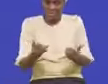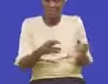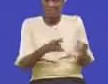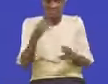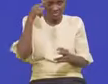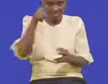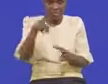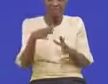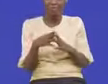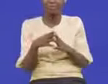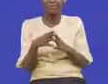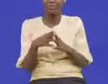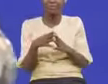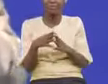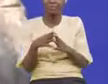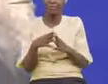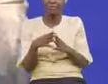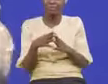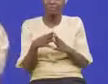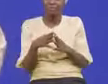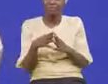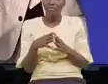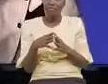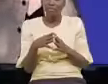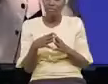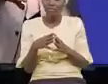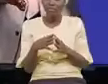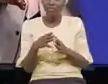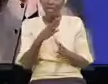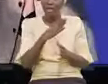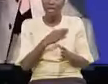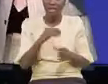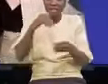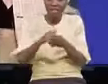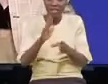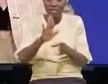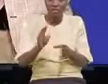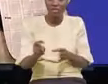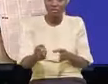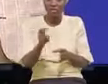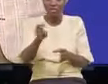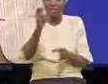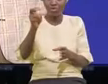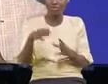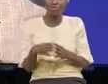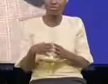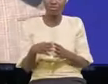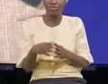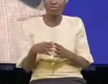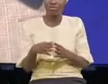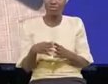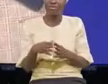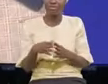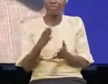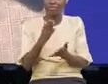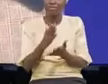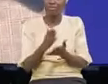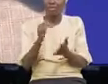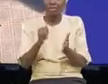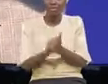Kristo si okoreji. Si kenya vulela. Elina amesiame. Ele moji. Tote mozo soa.